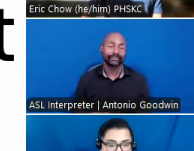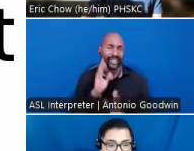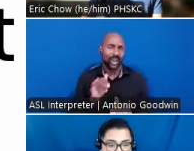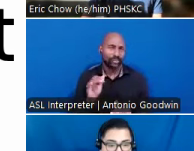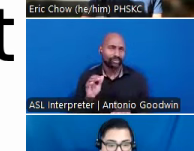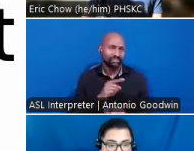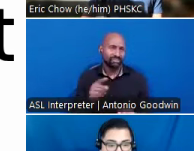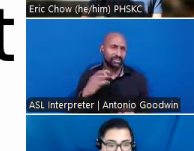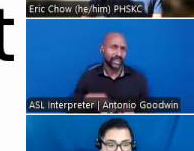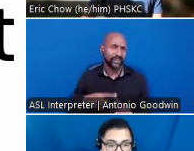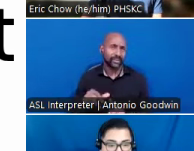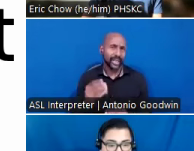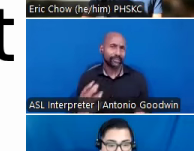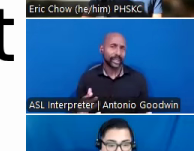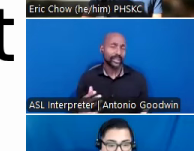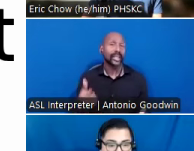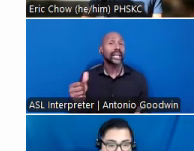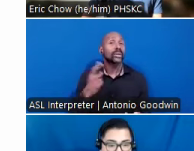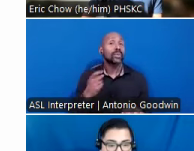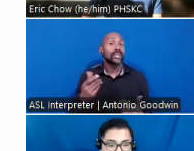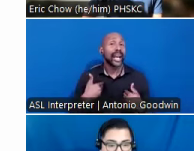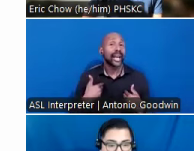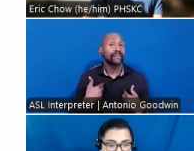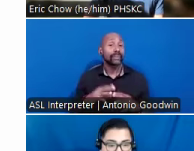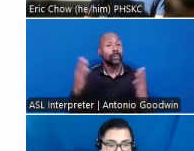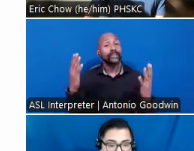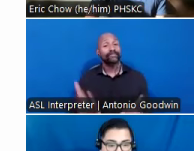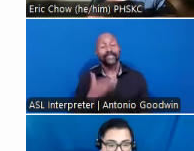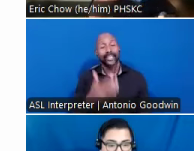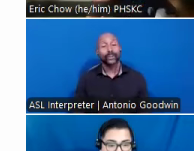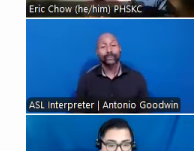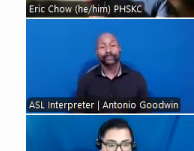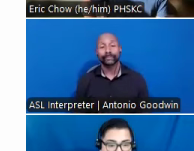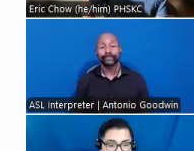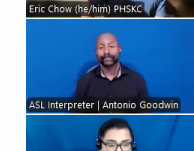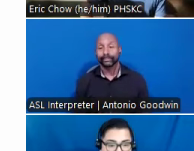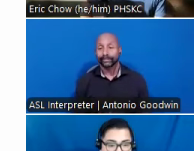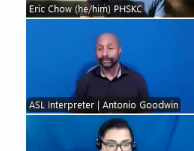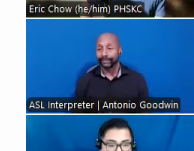y'all may have. And thank you very much.